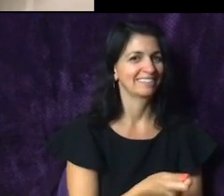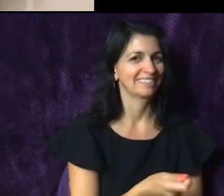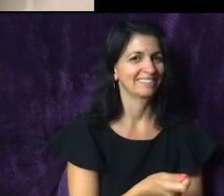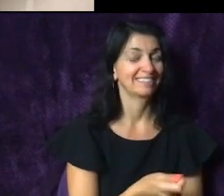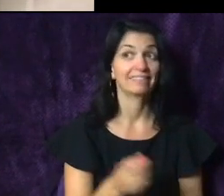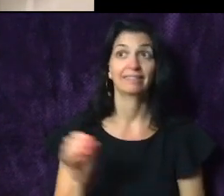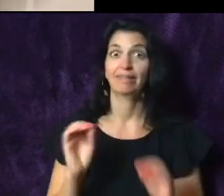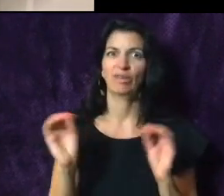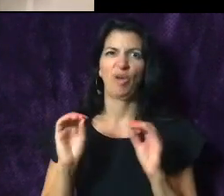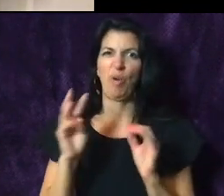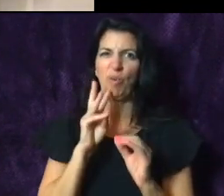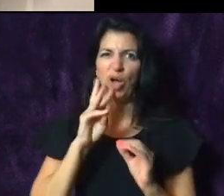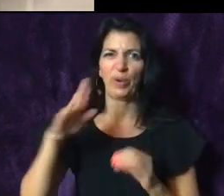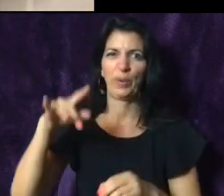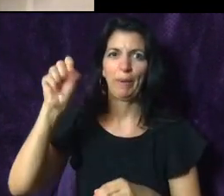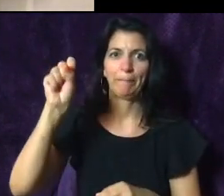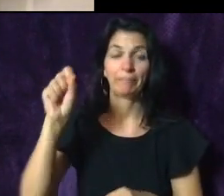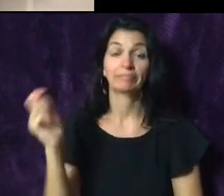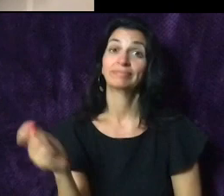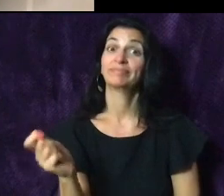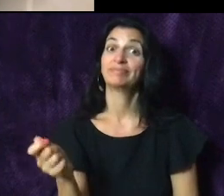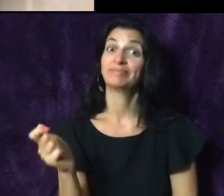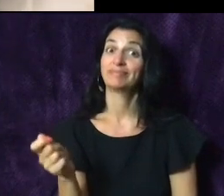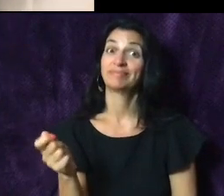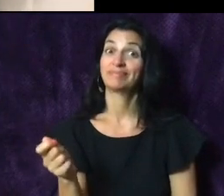Last one without the water.